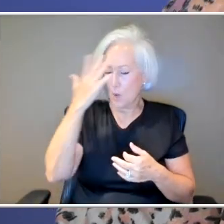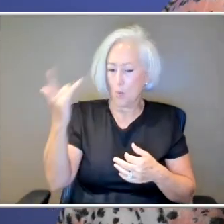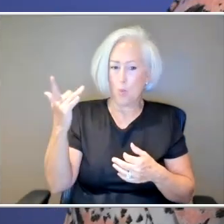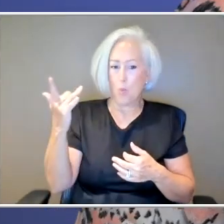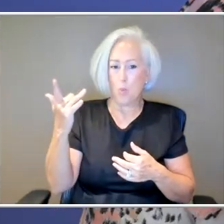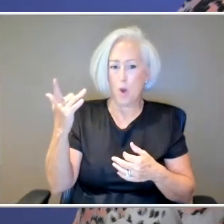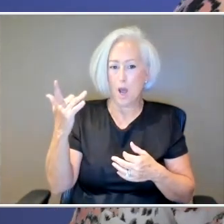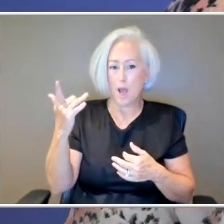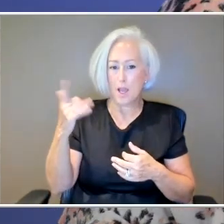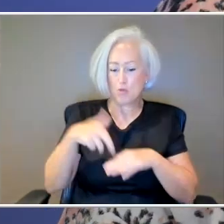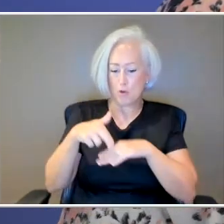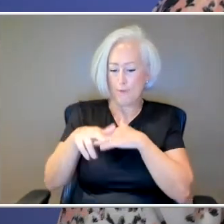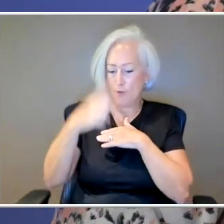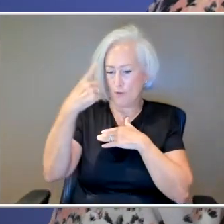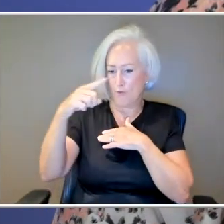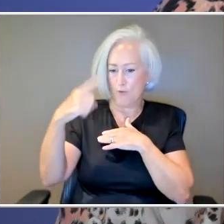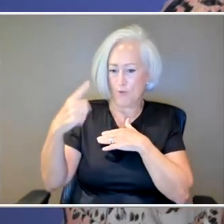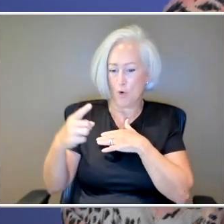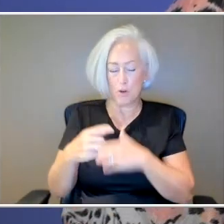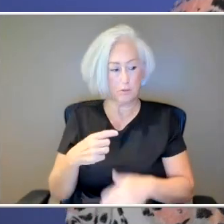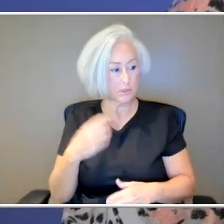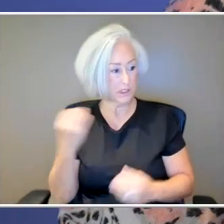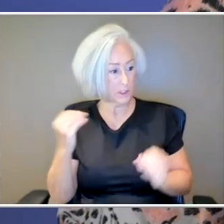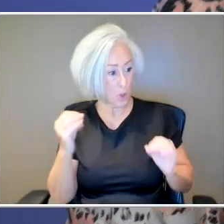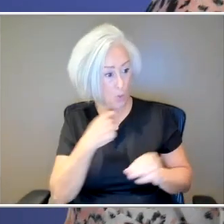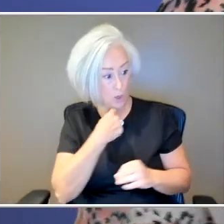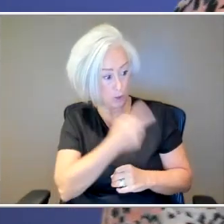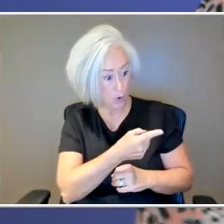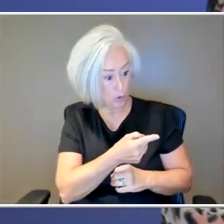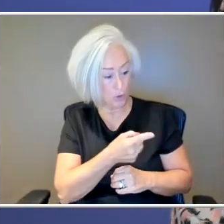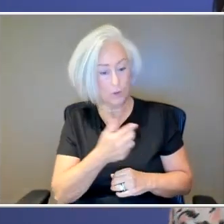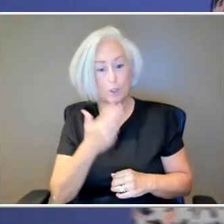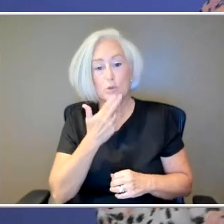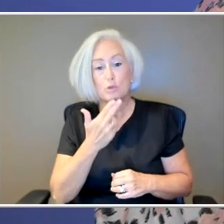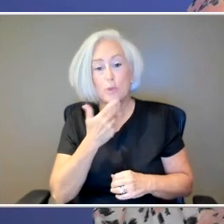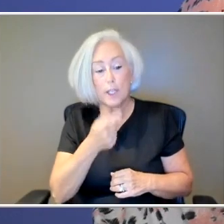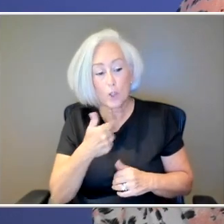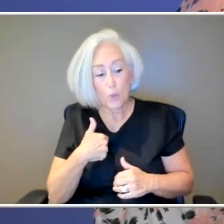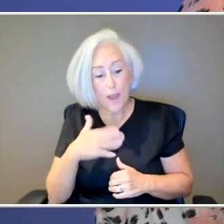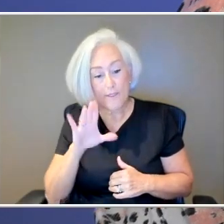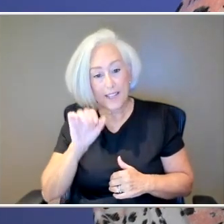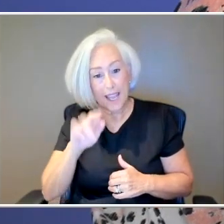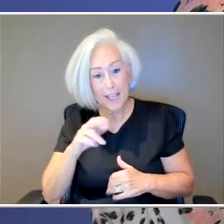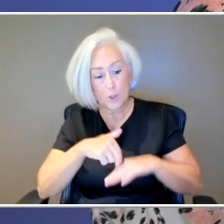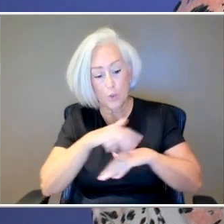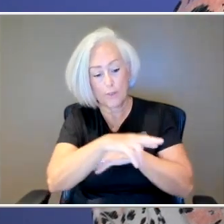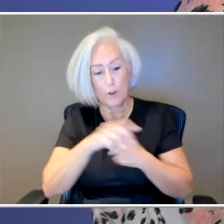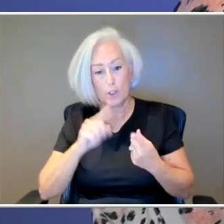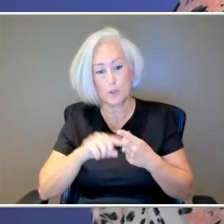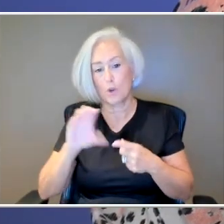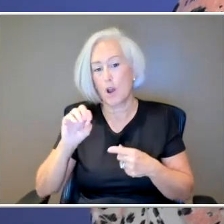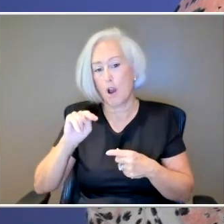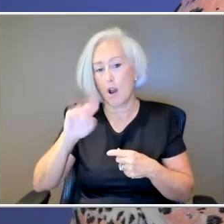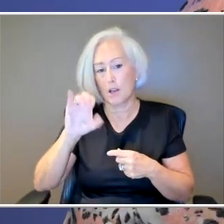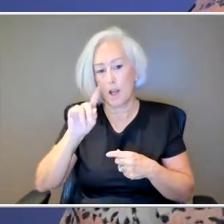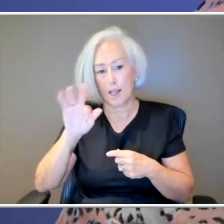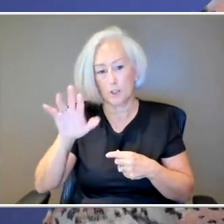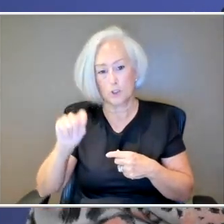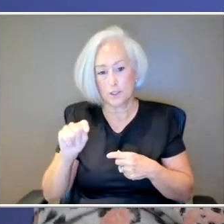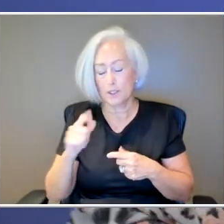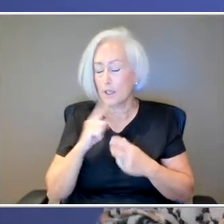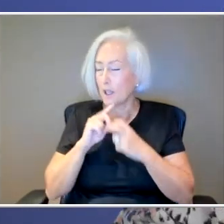me what? She's like, honey, you have cancer. We're referring you to an oncologist. And I was like, I'm sorry,